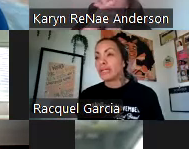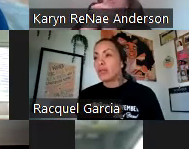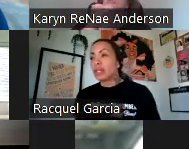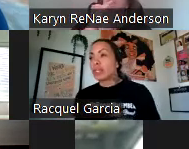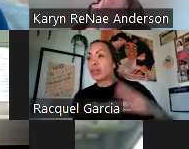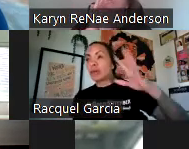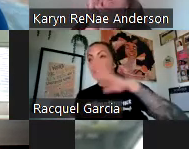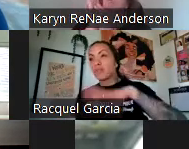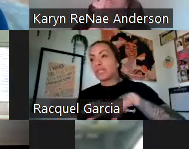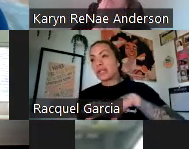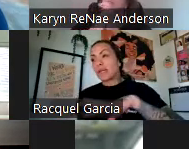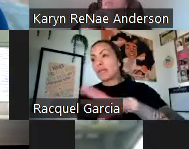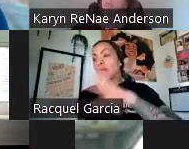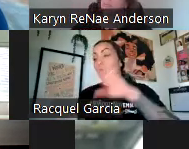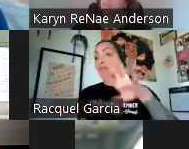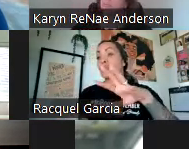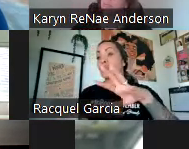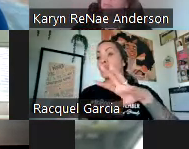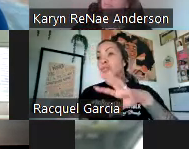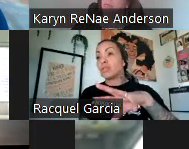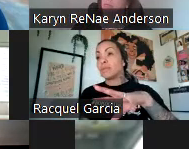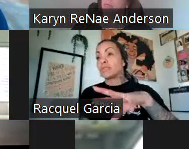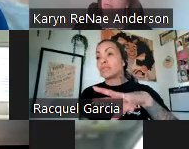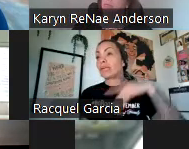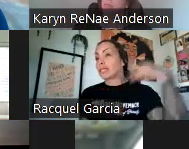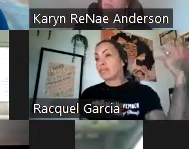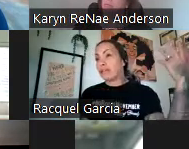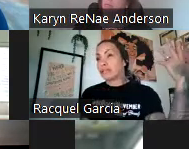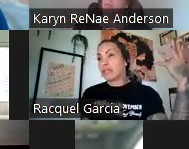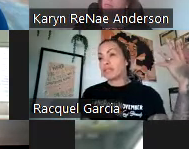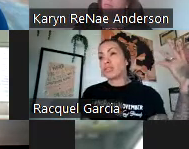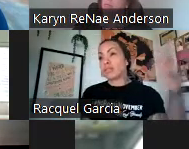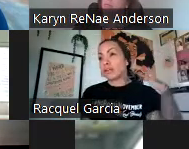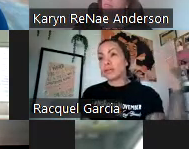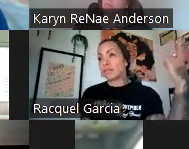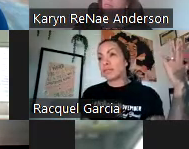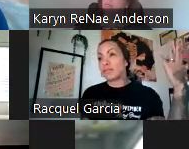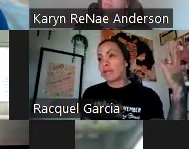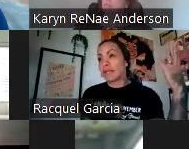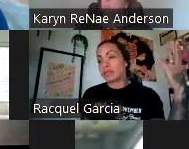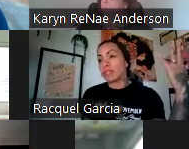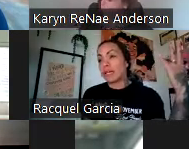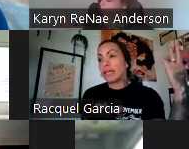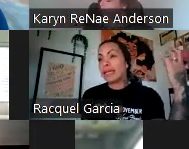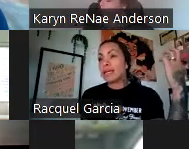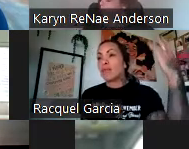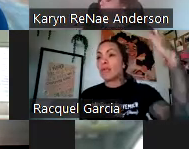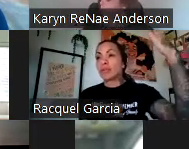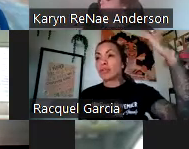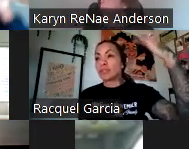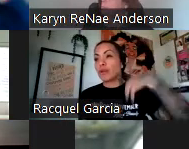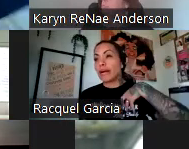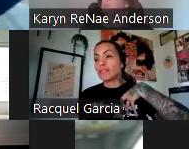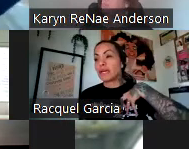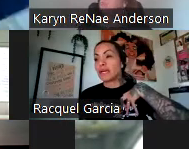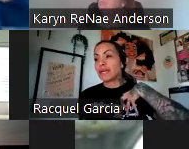right, we're going to go around this for a little bit, and then we are going to do as a group is that we're going to get to reflect on this too, because I don't expect us to have all the answers today. And what we'll